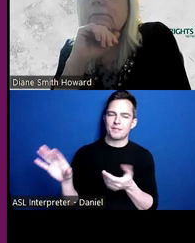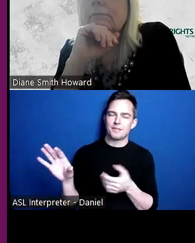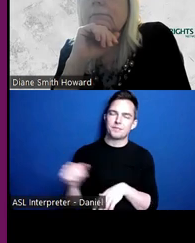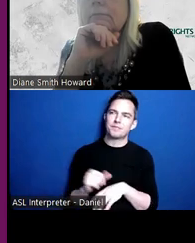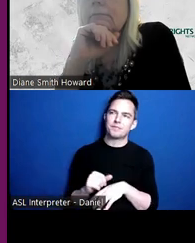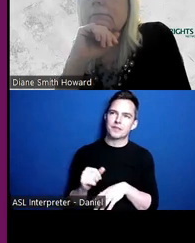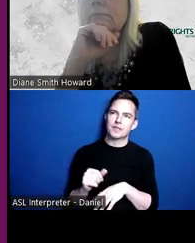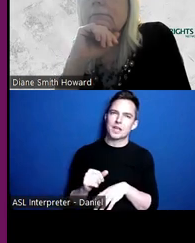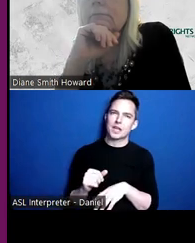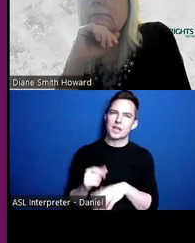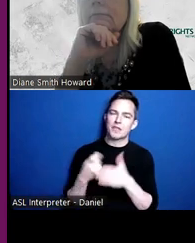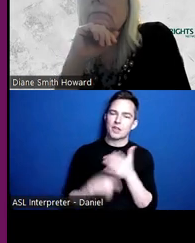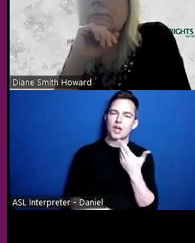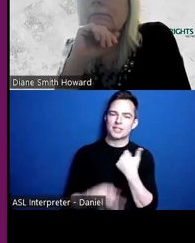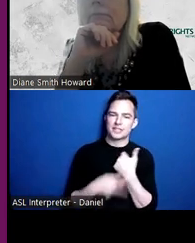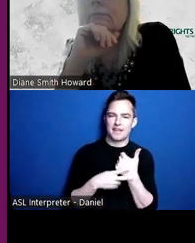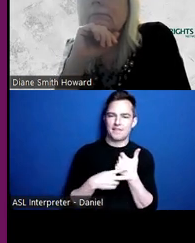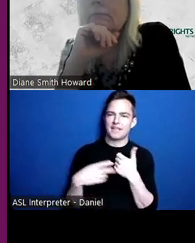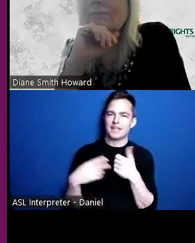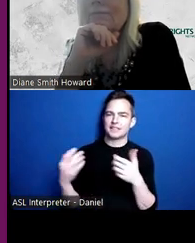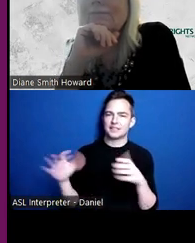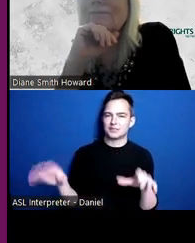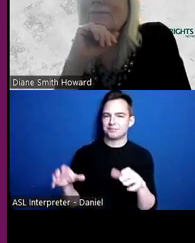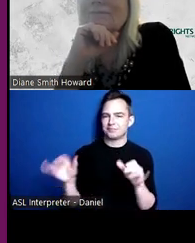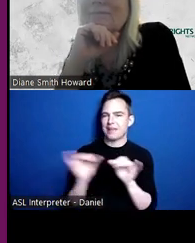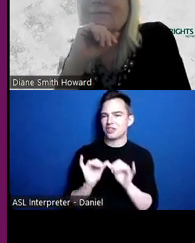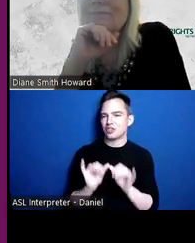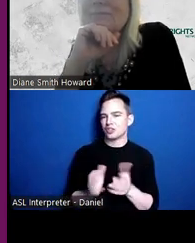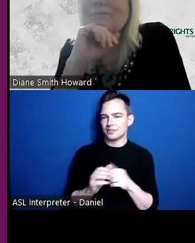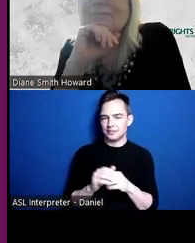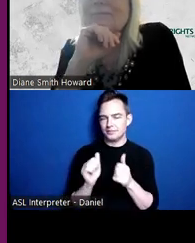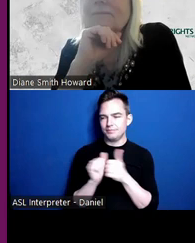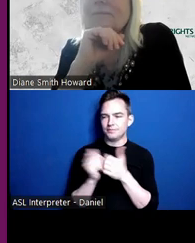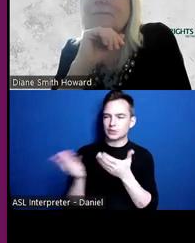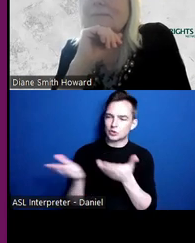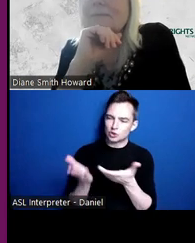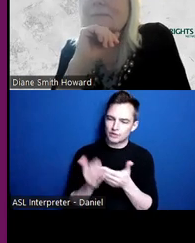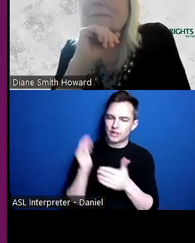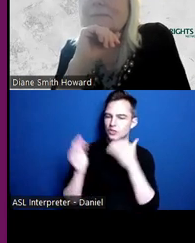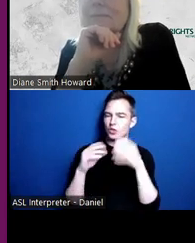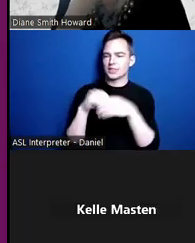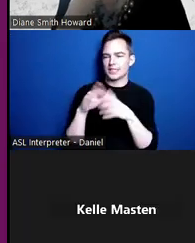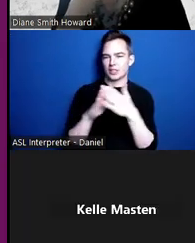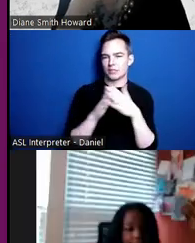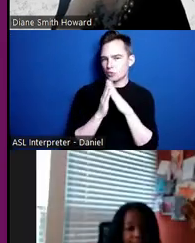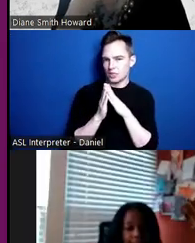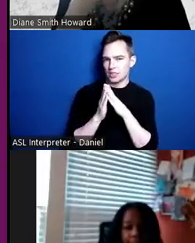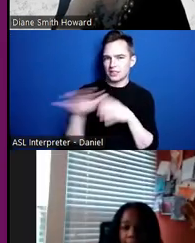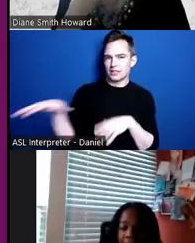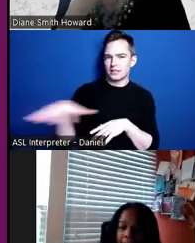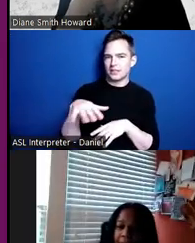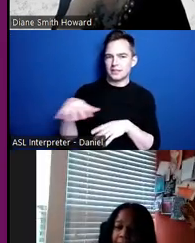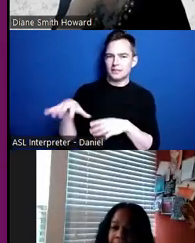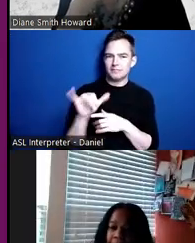of the cost-saving measures, maybe we shall say, of serving adults in the community.